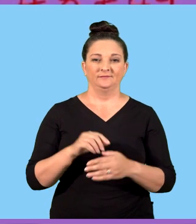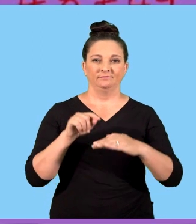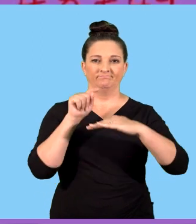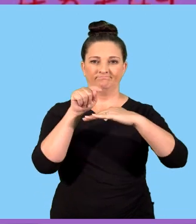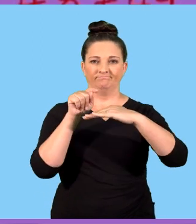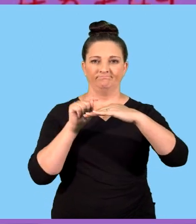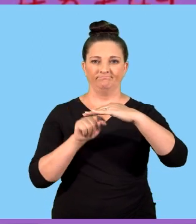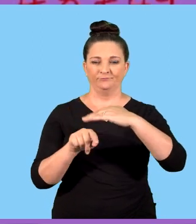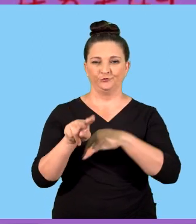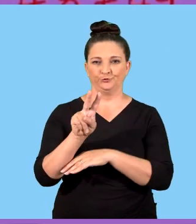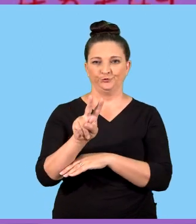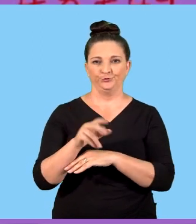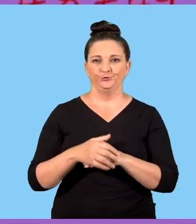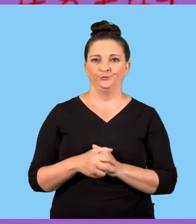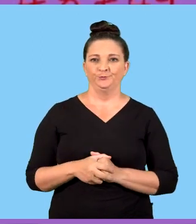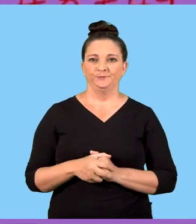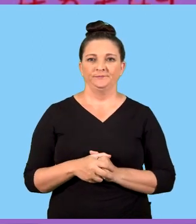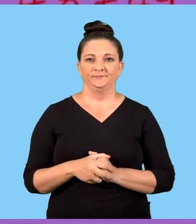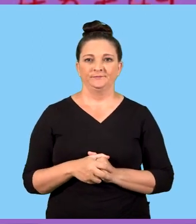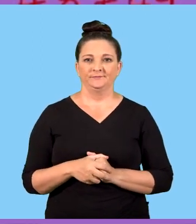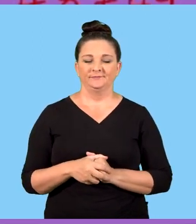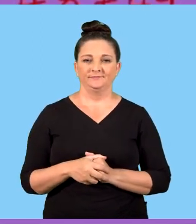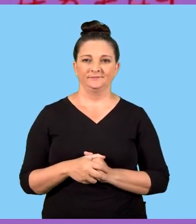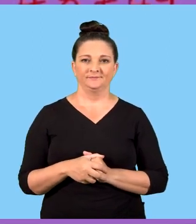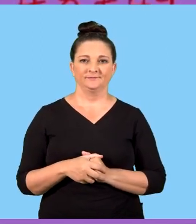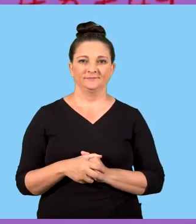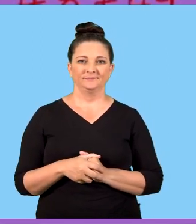49 divided by 2.